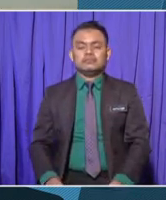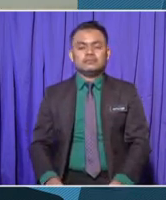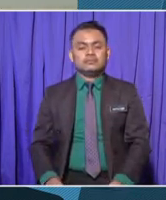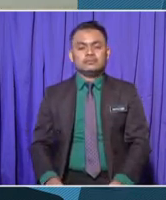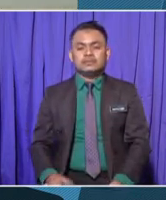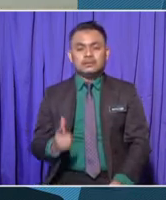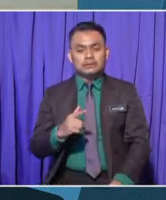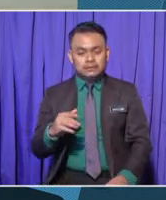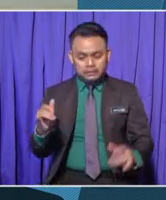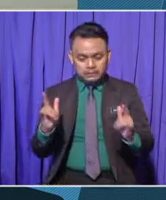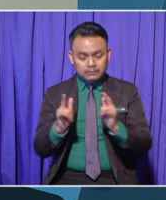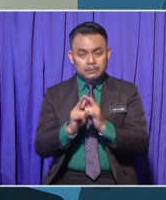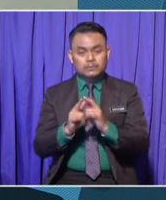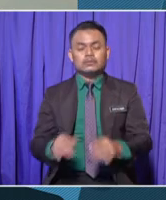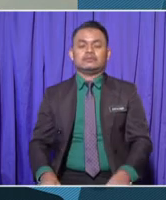join directly.